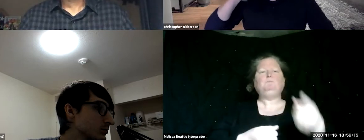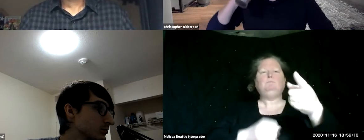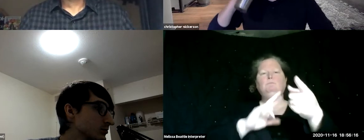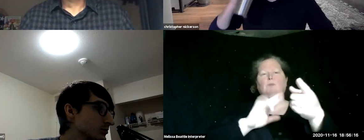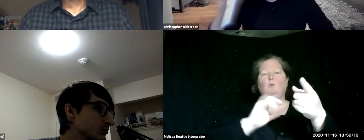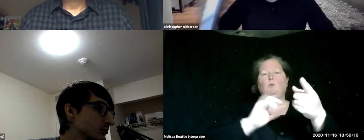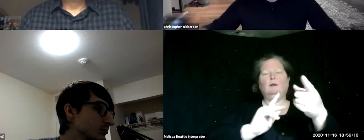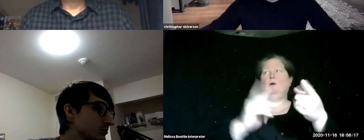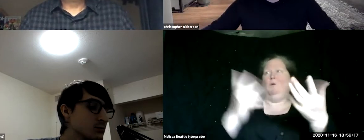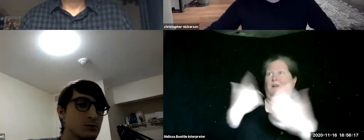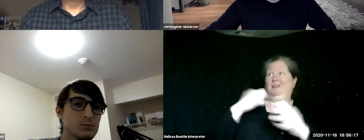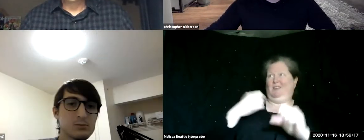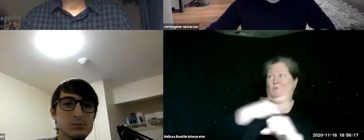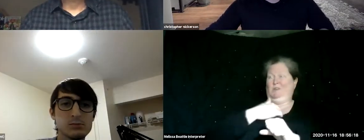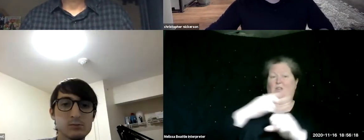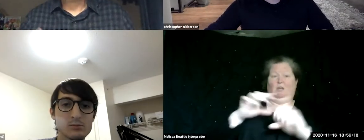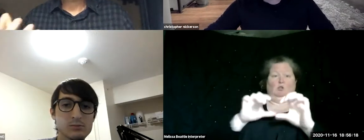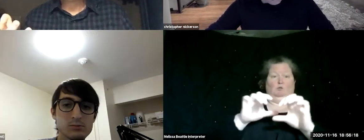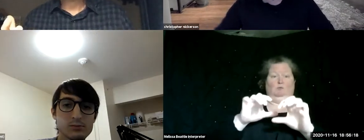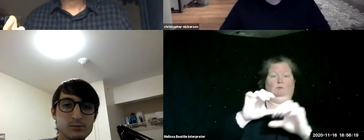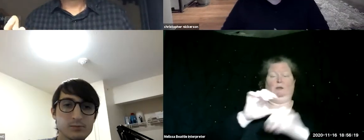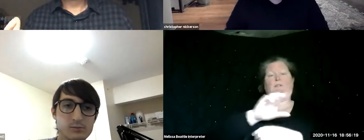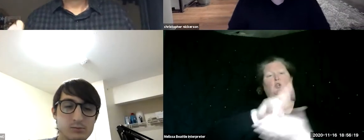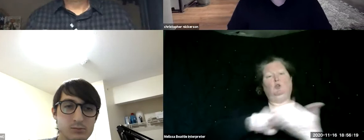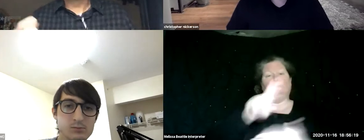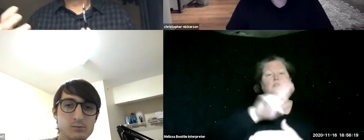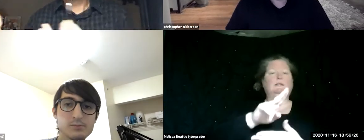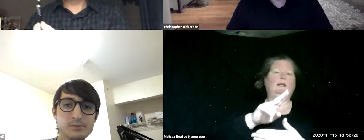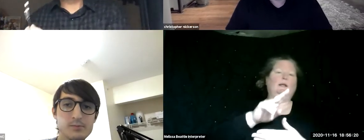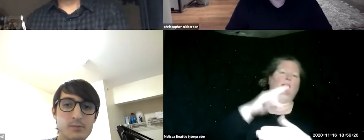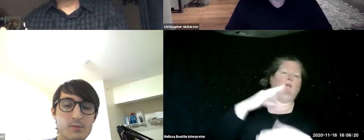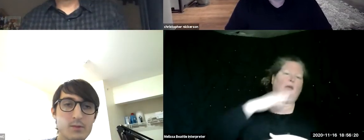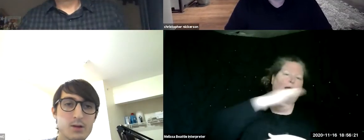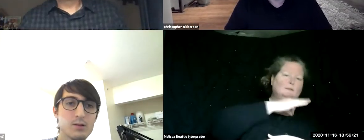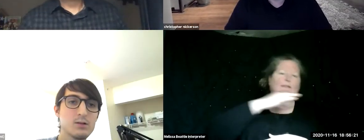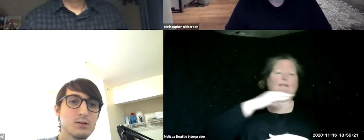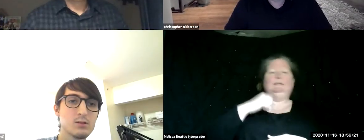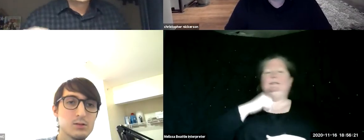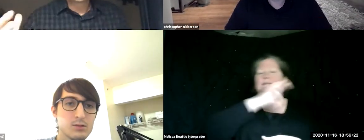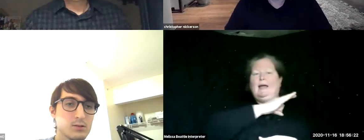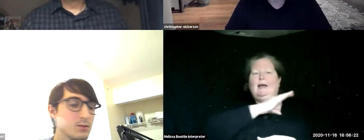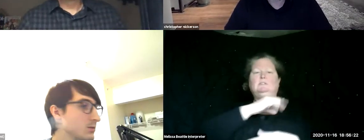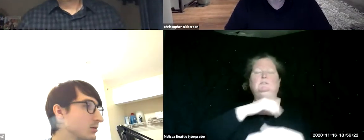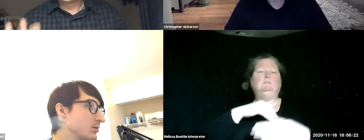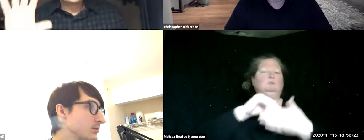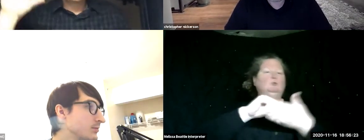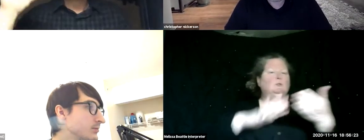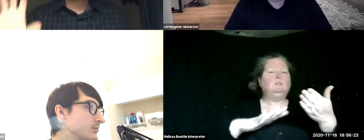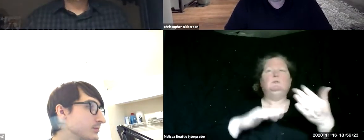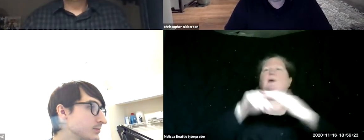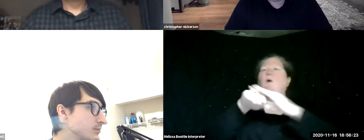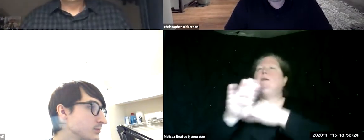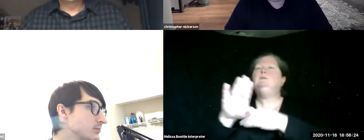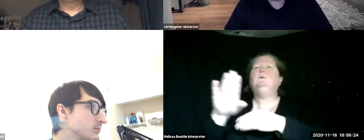What can we do as a university, whether faculty, staff, and students, of putting out these little easy things, and we walk into a small business and say, hey, here's